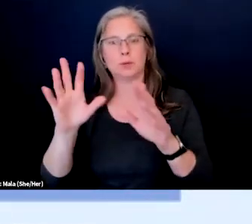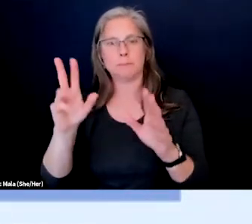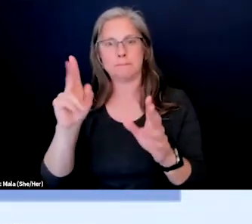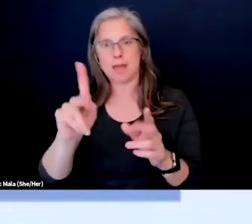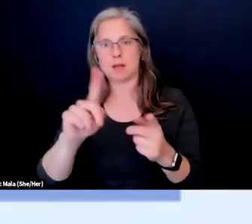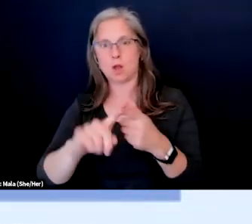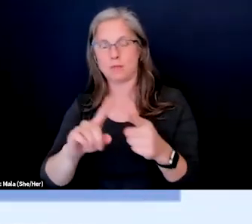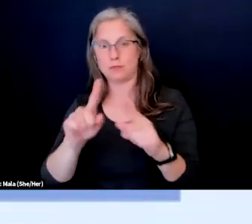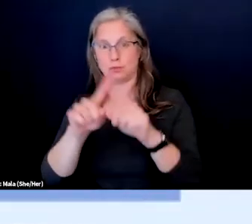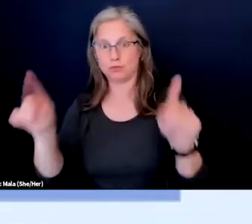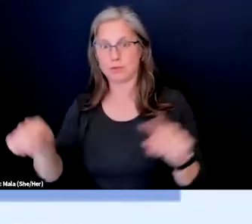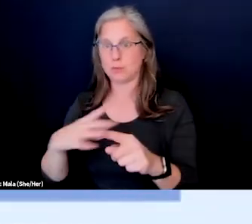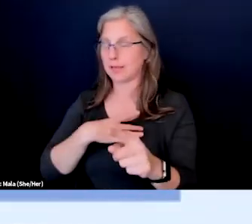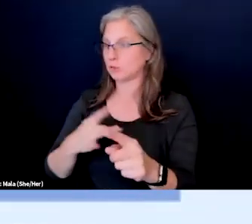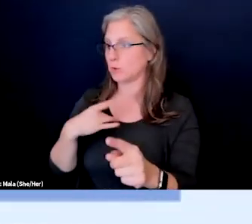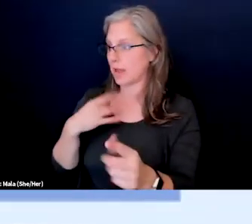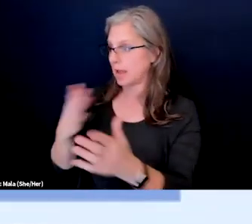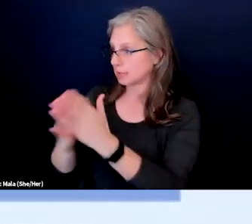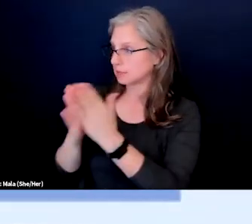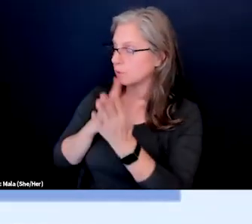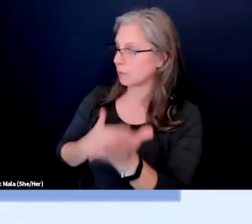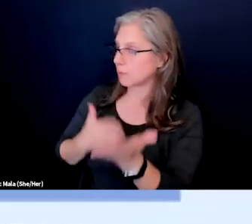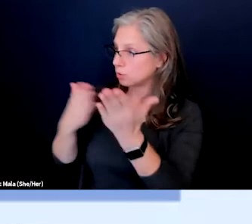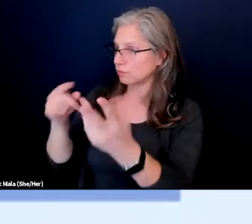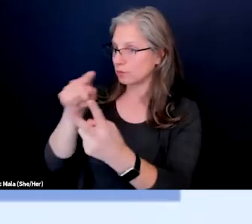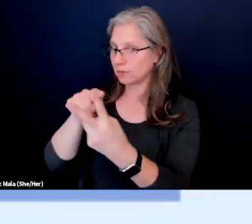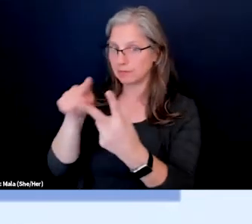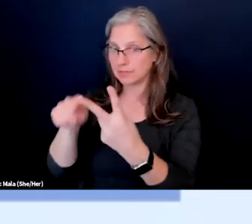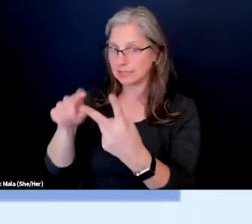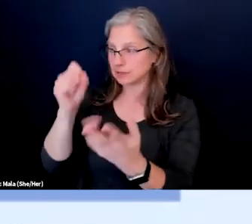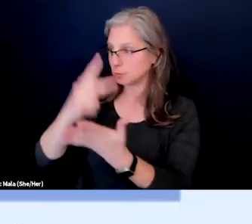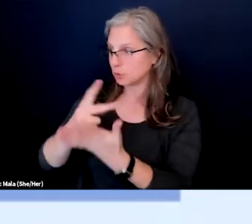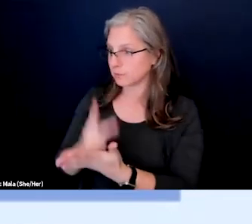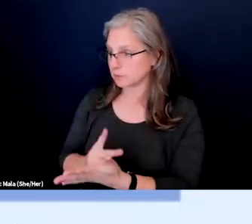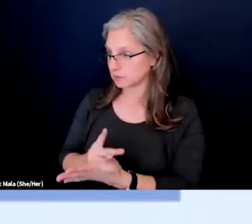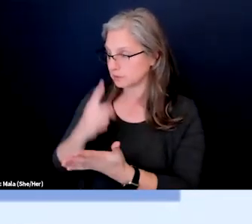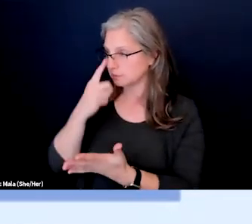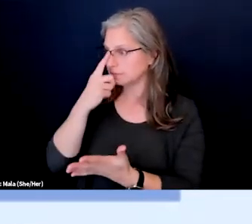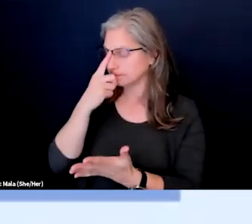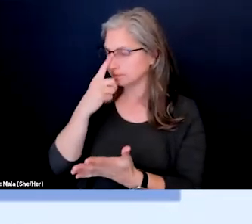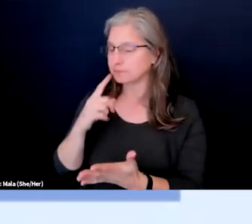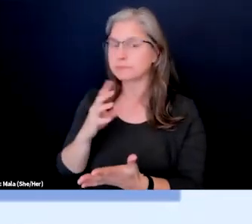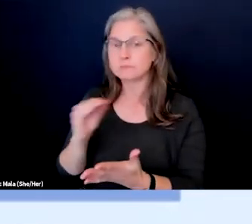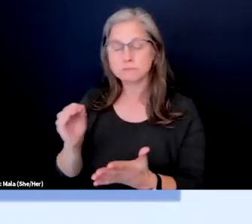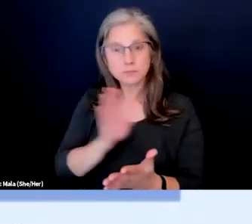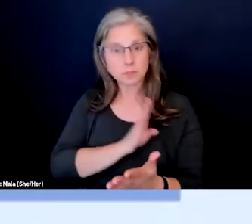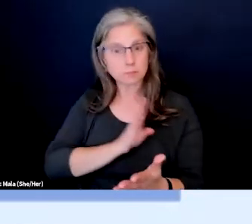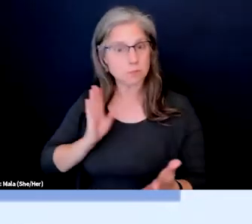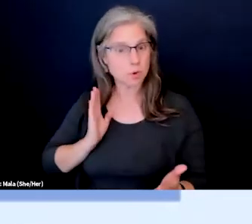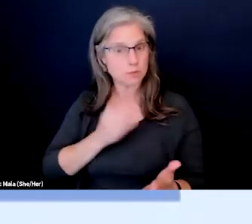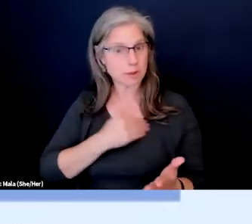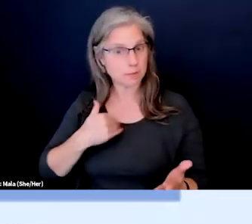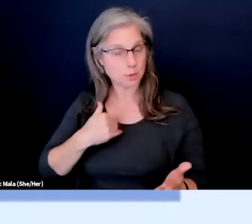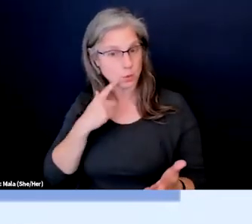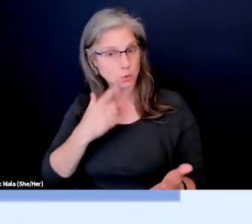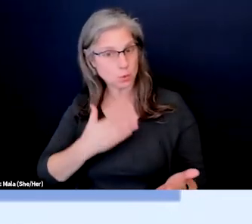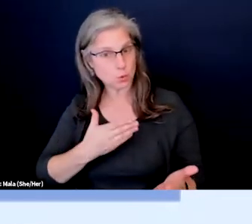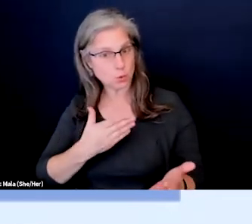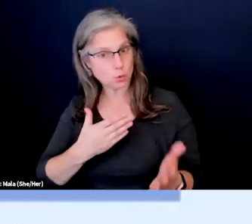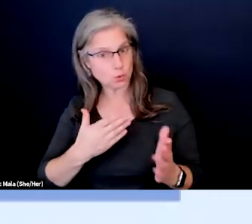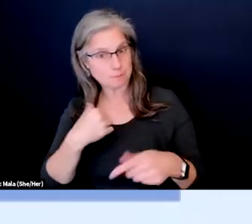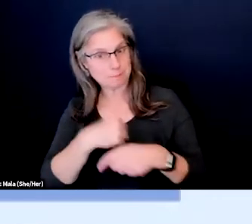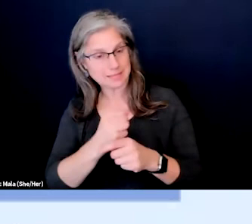Because I would like to ask for a motion for these approvals and ask the board member who makes the motion to read